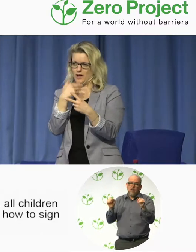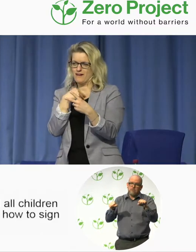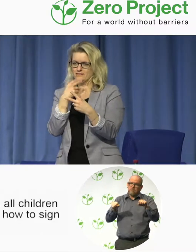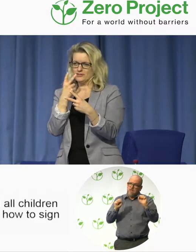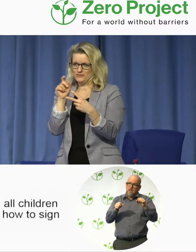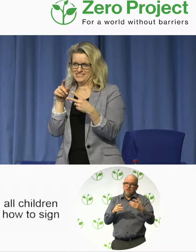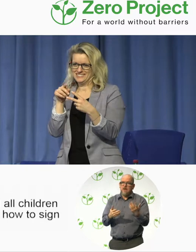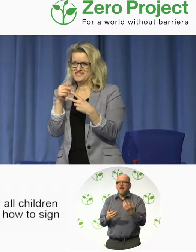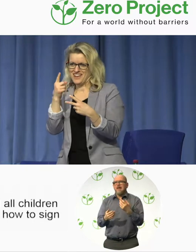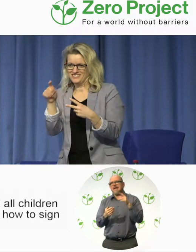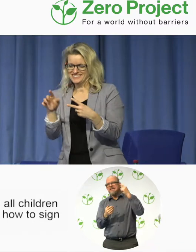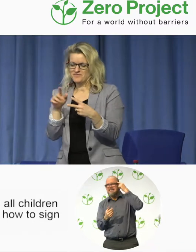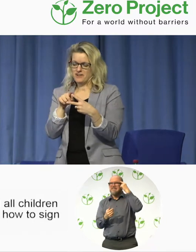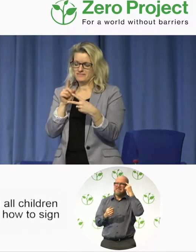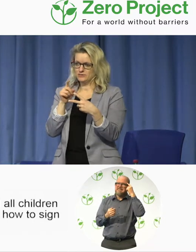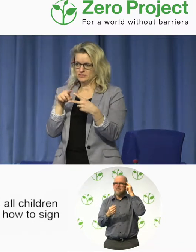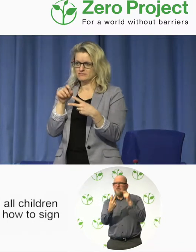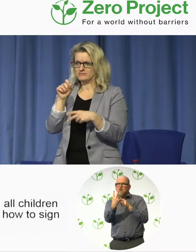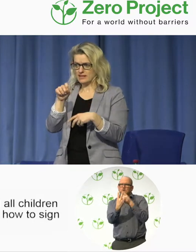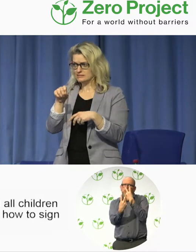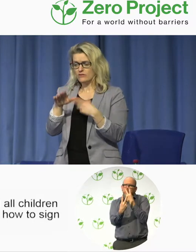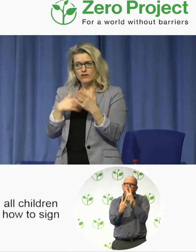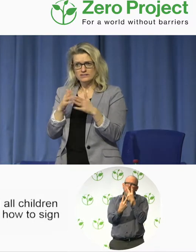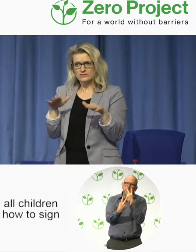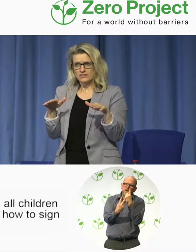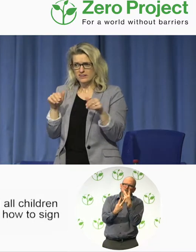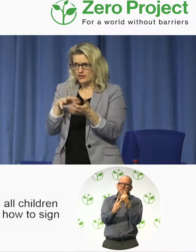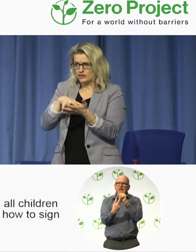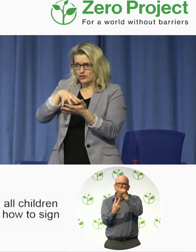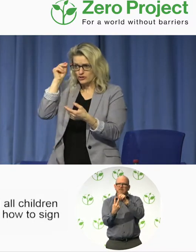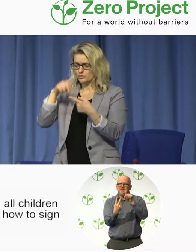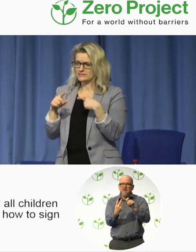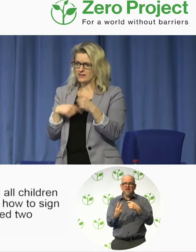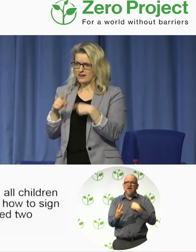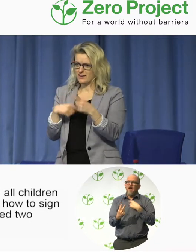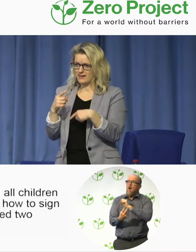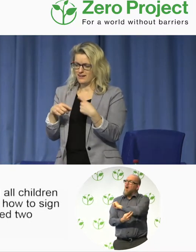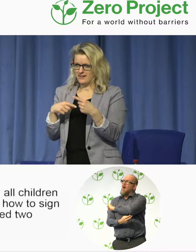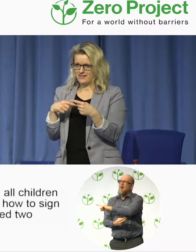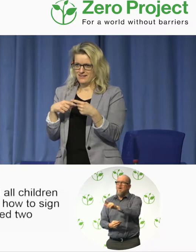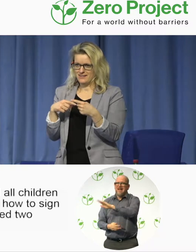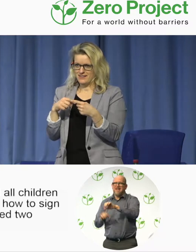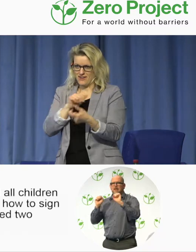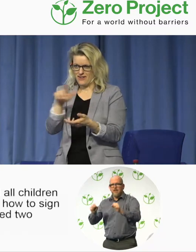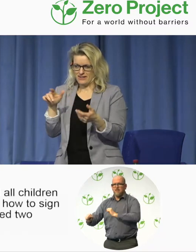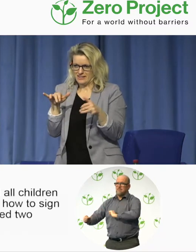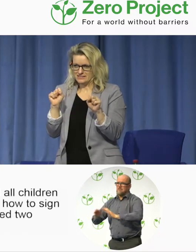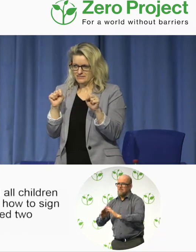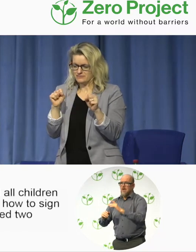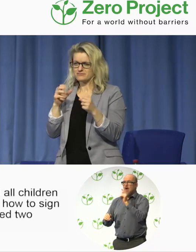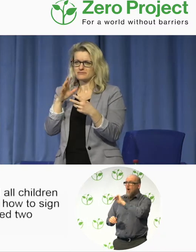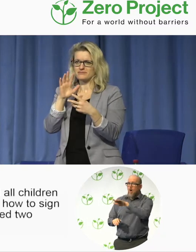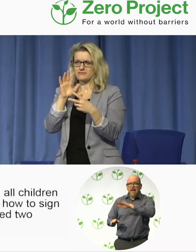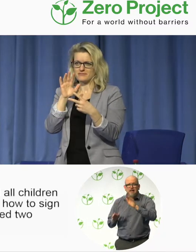So to answer, you sort of embedded two questions in one. So to respond to the first point, yes,